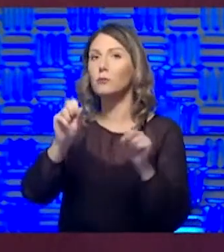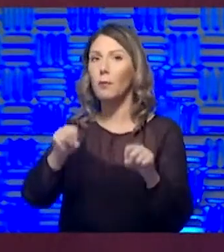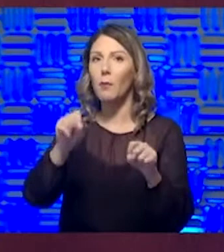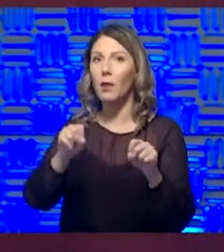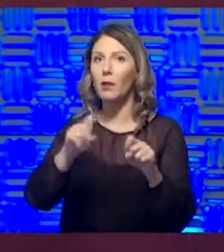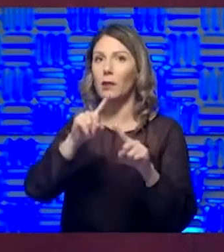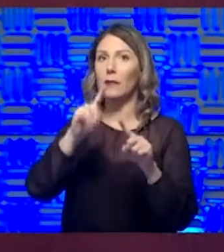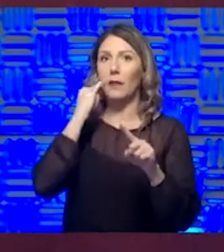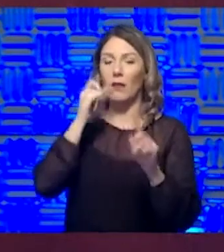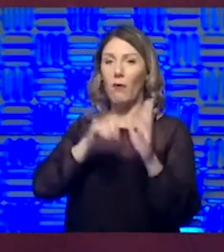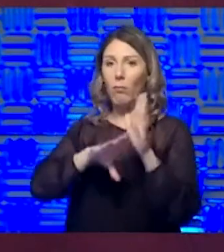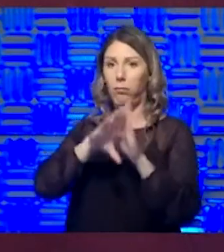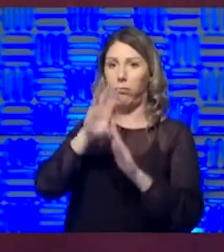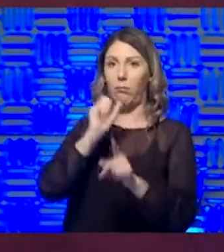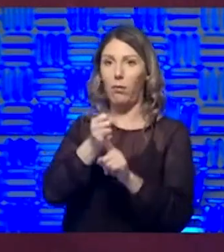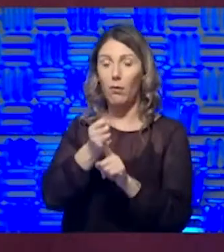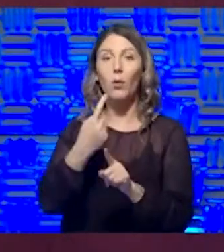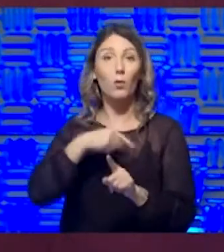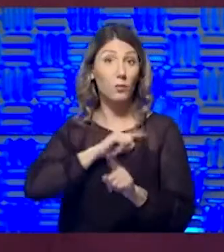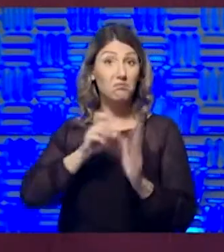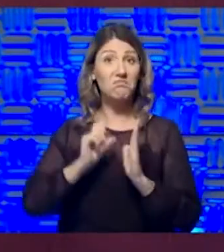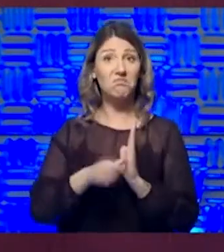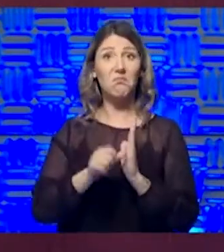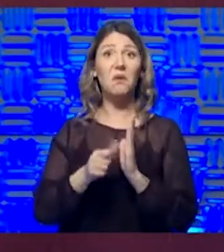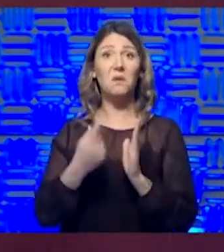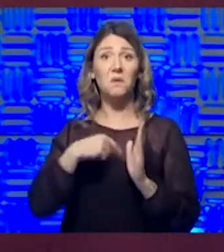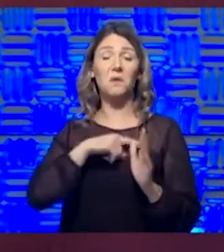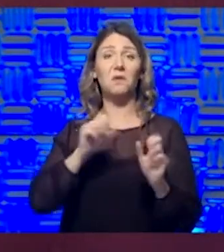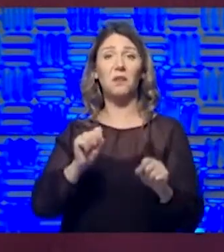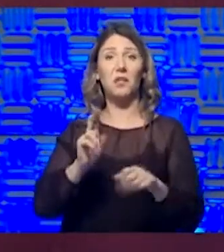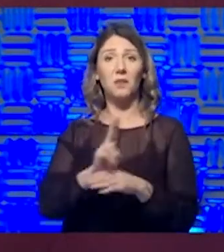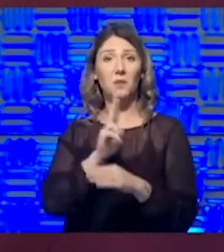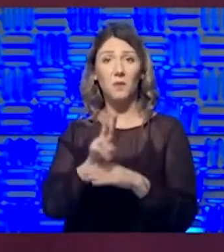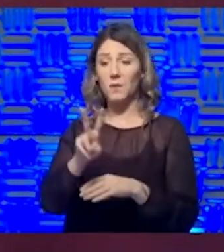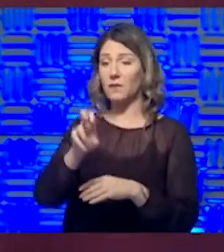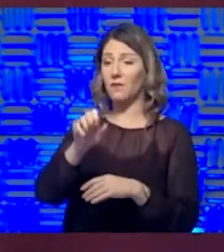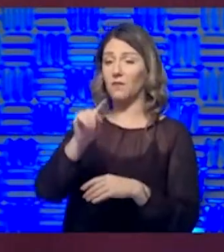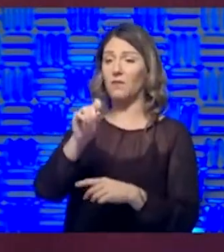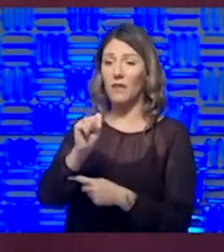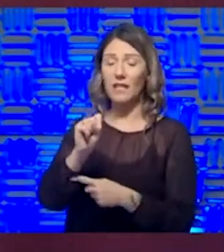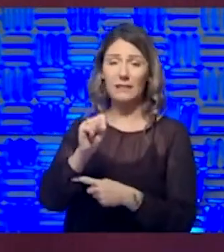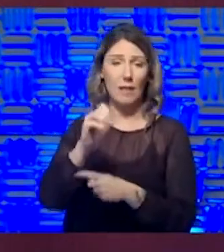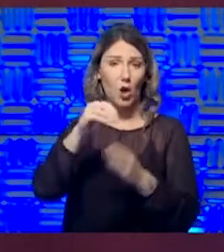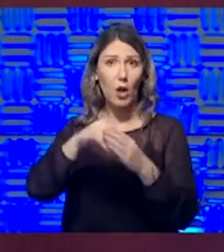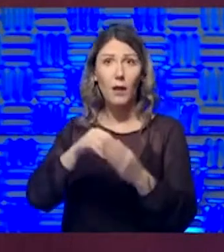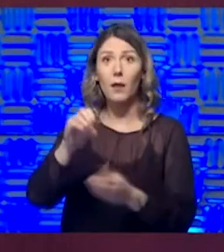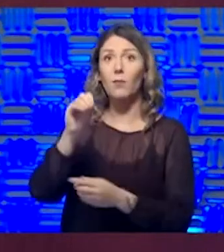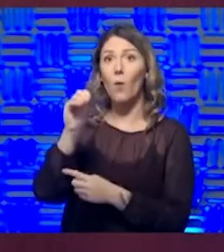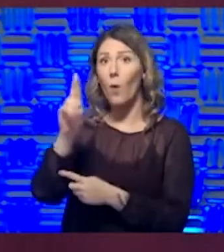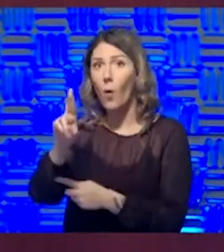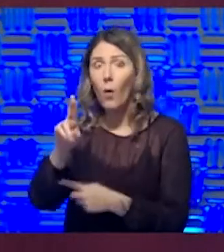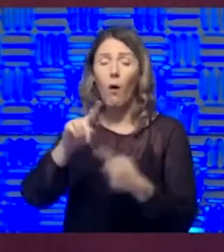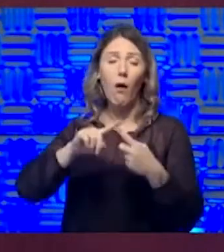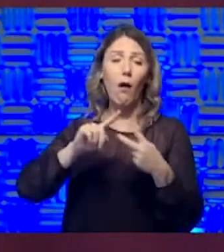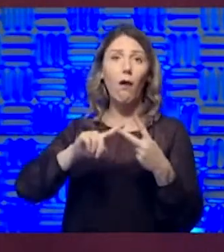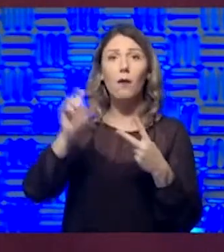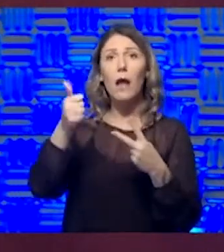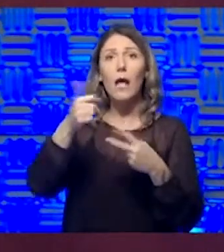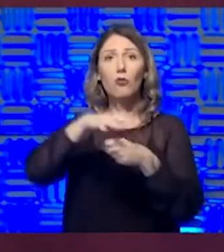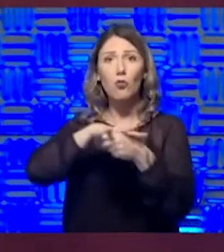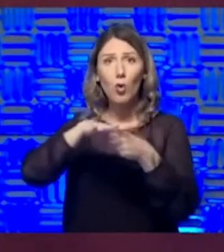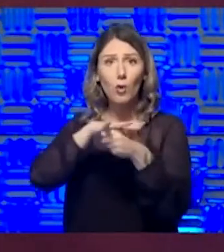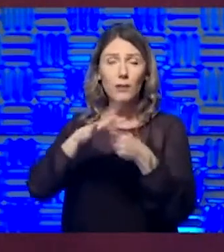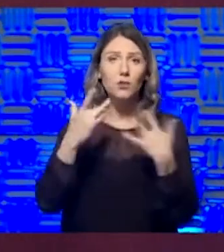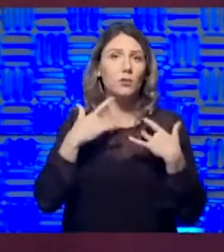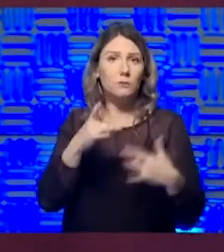And we're quite impressed, I mean, that we can actually use ventilators that are in the OR, other locations that we typically don't